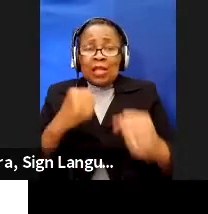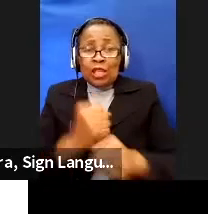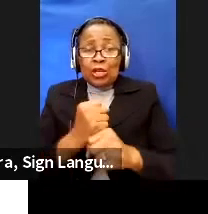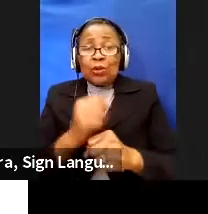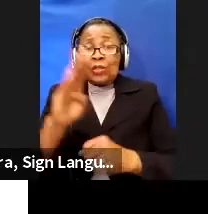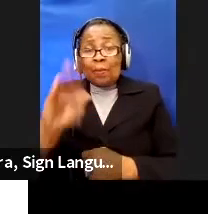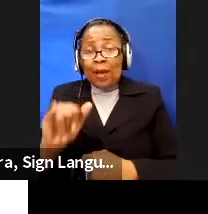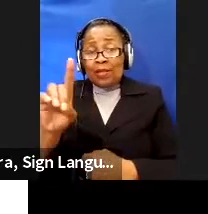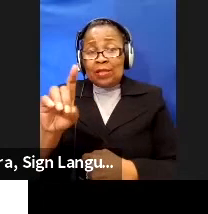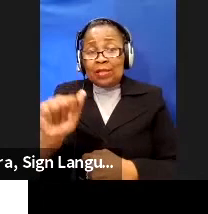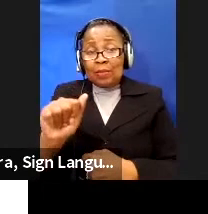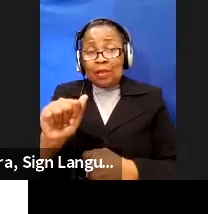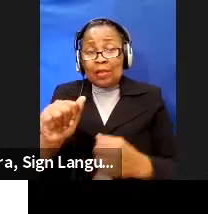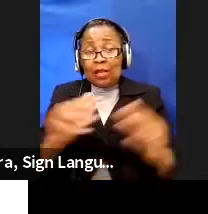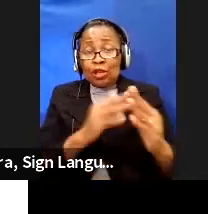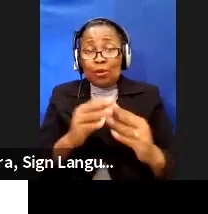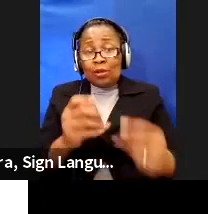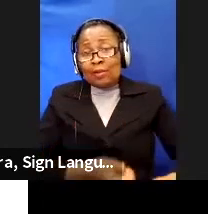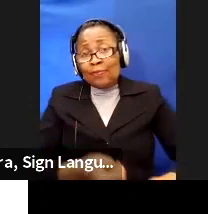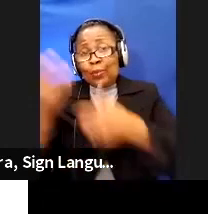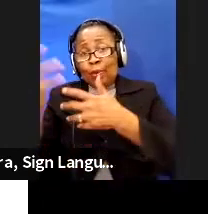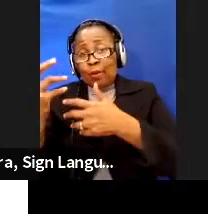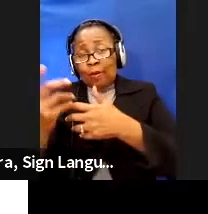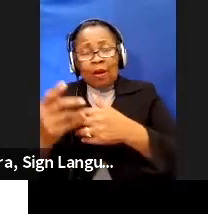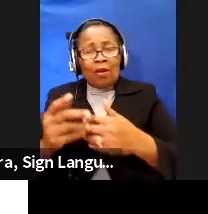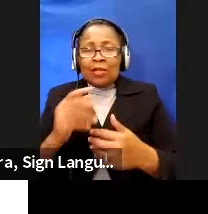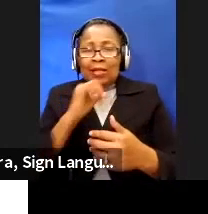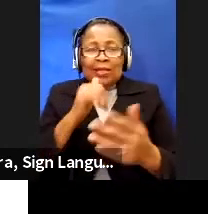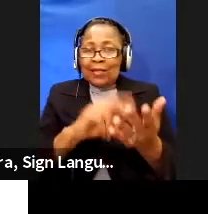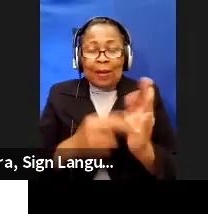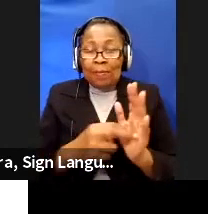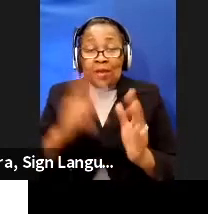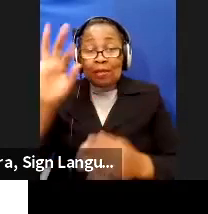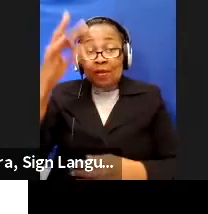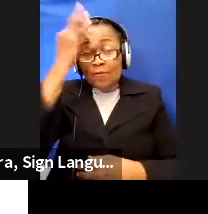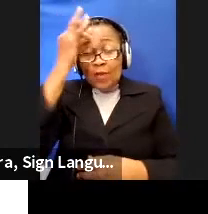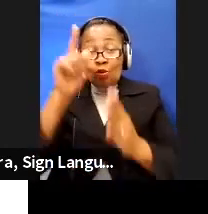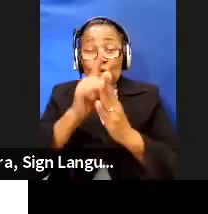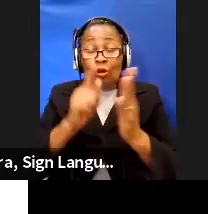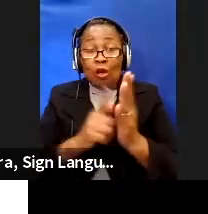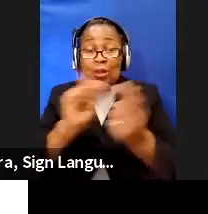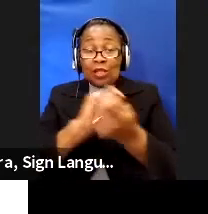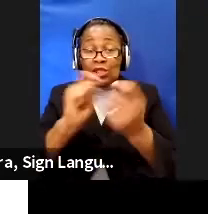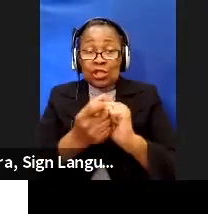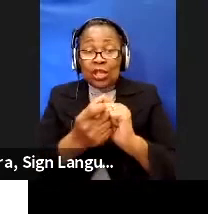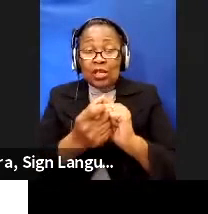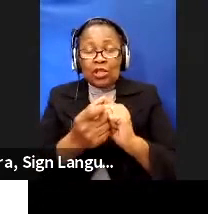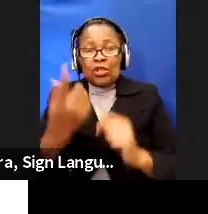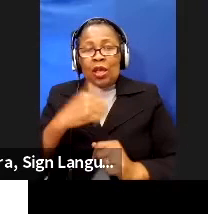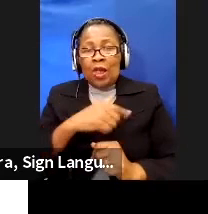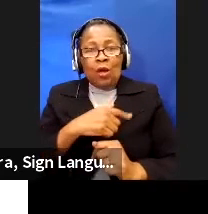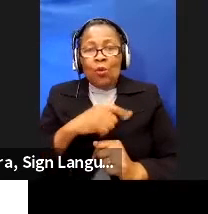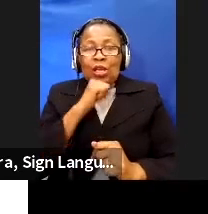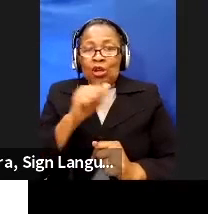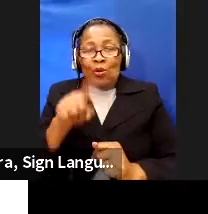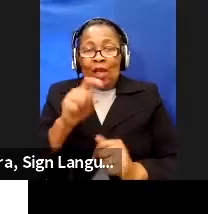and throw them out the window. It does not mean that federal law has changed and we no longer have to comply with these